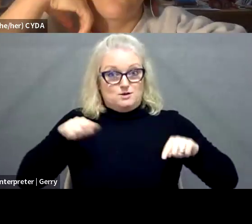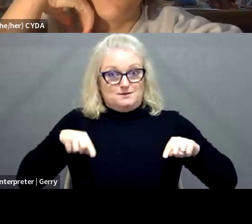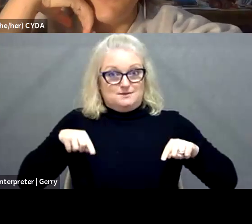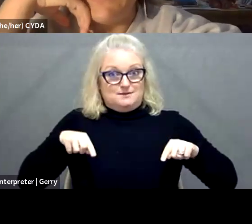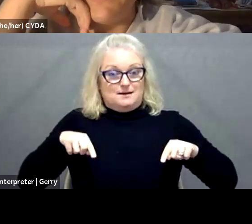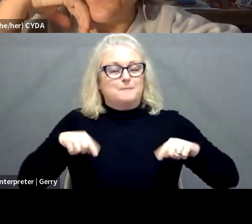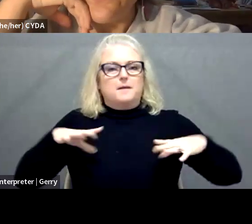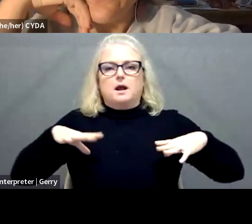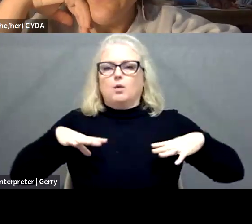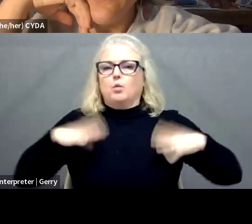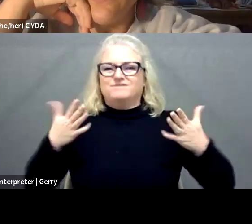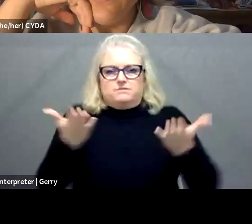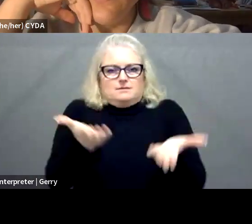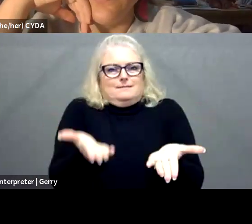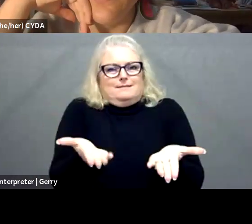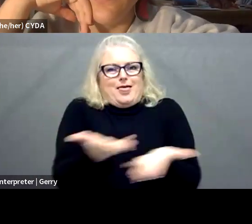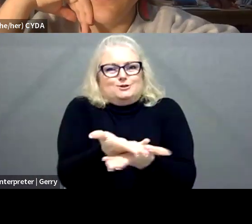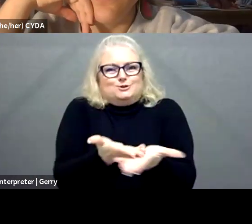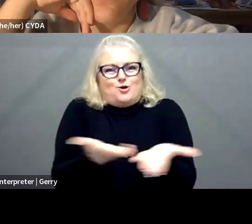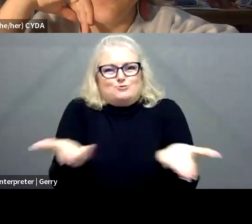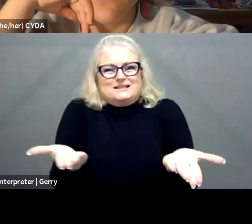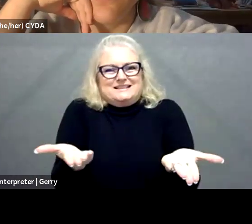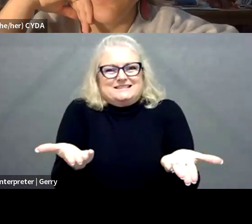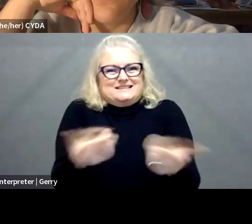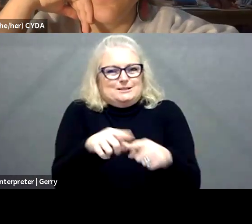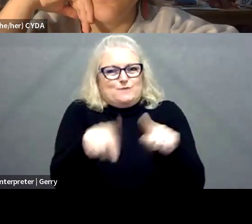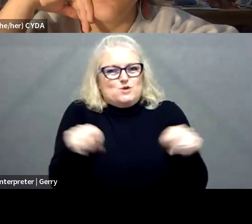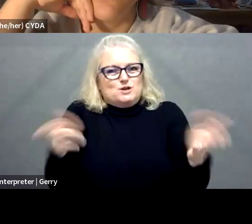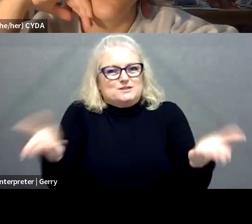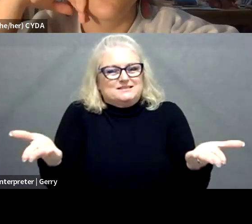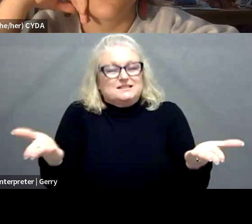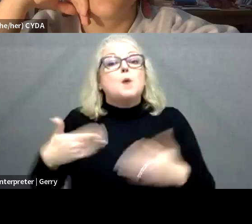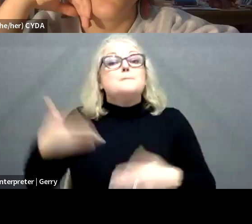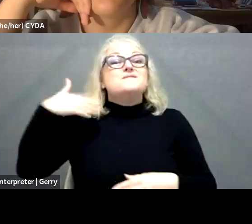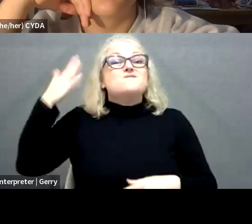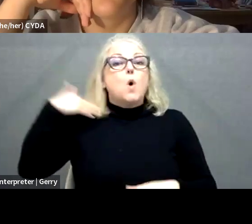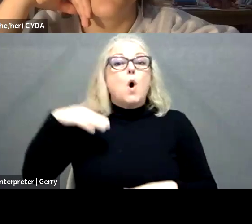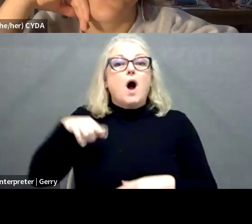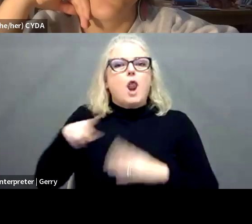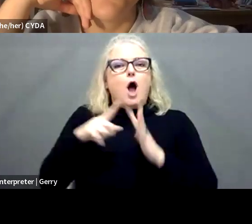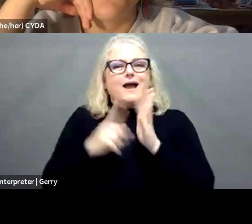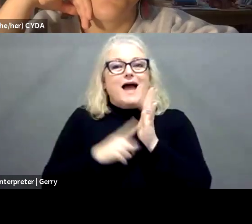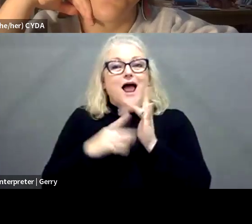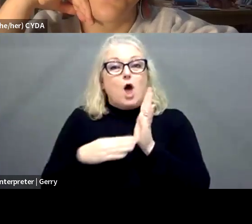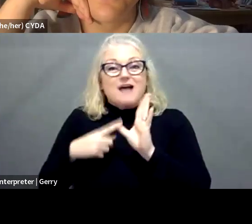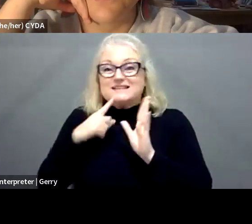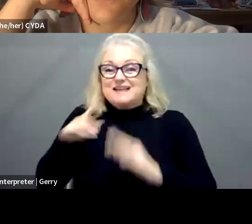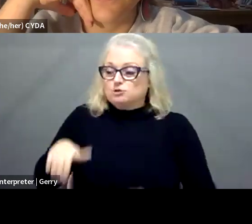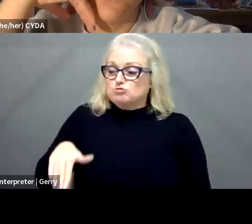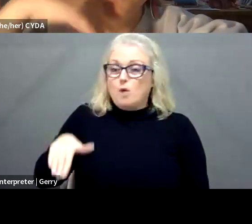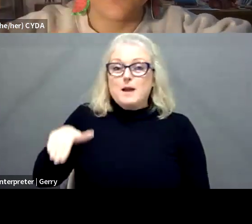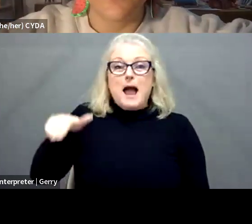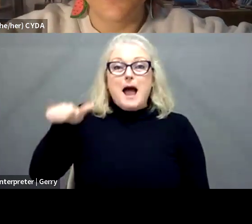like how Eliza was saying before, like there used to be sort of not really any representation on TV for us. Now, as people get